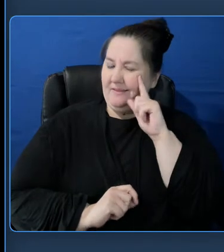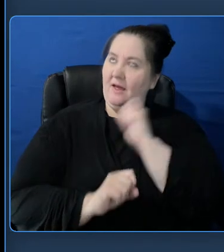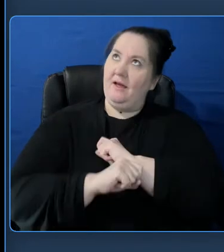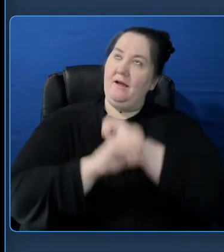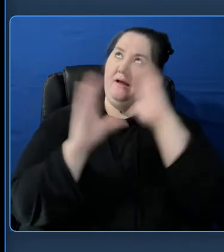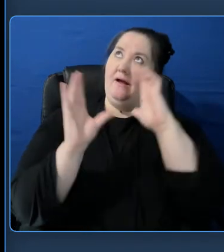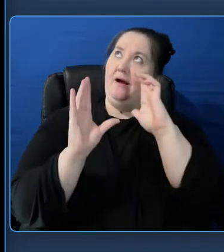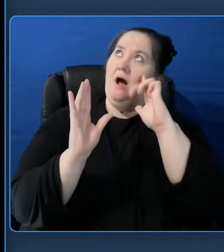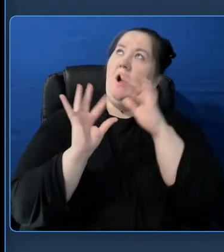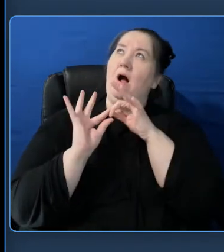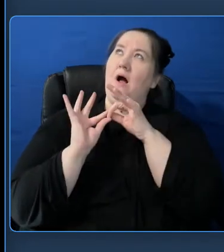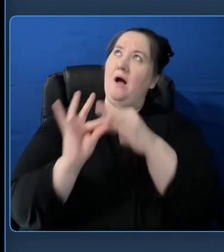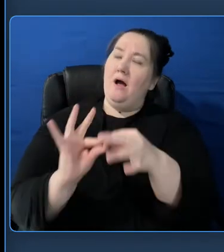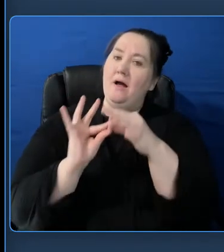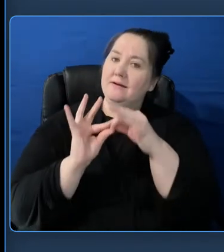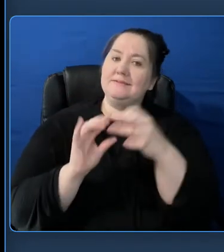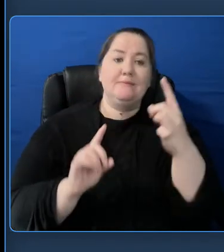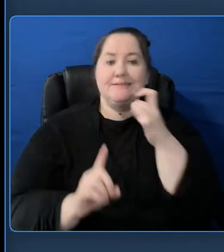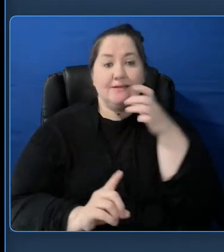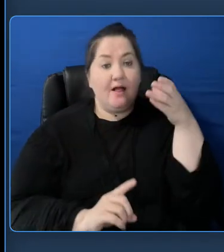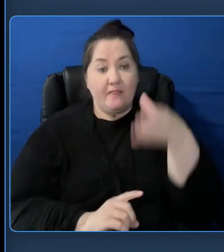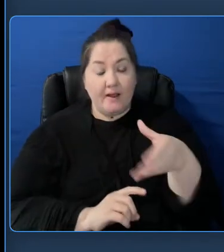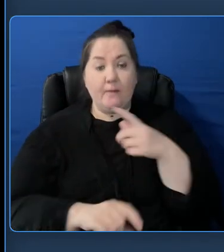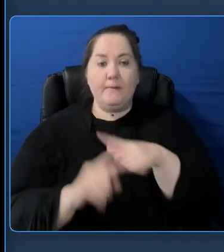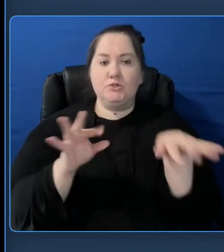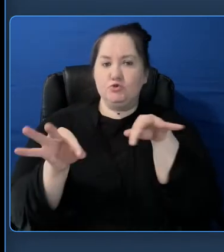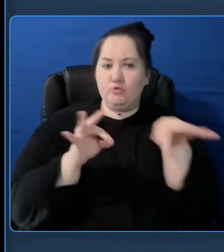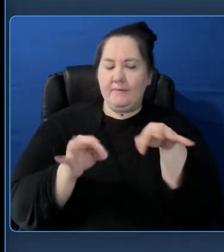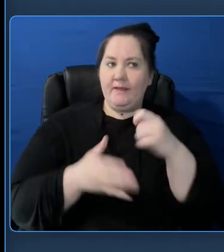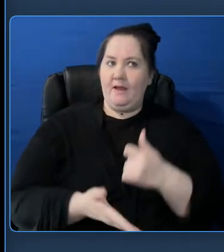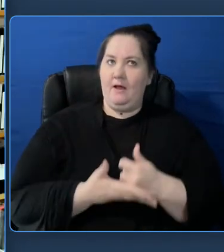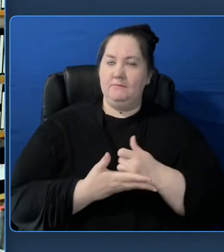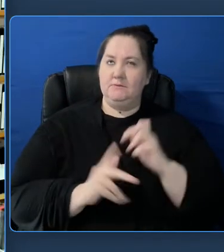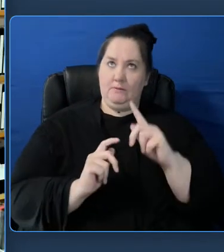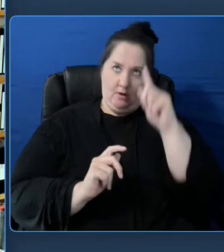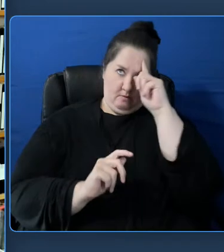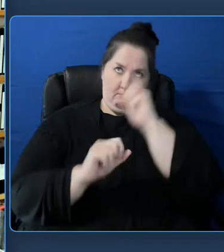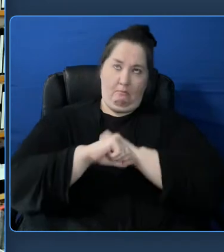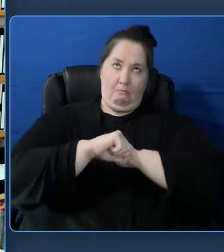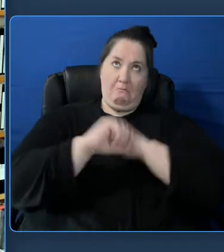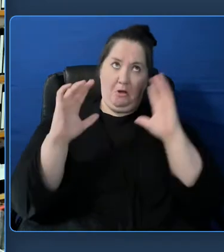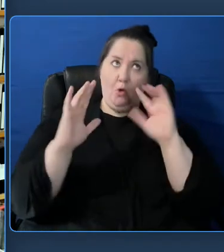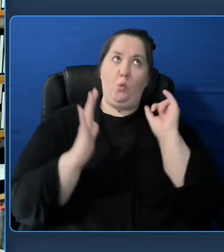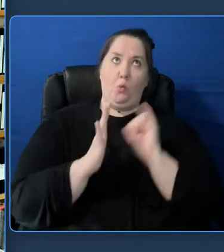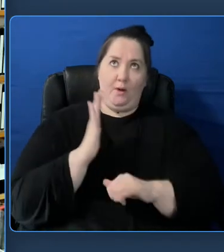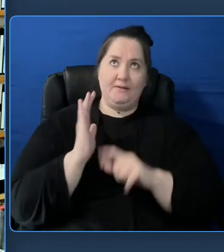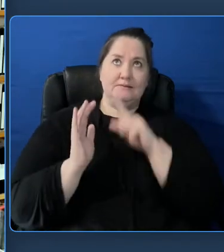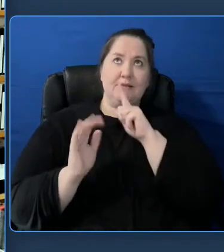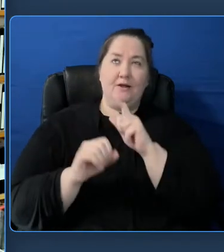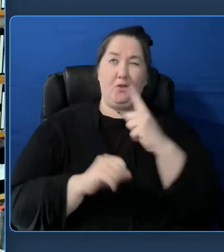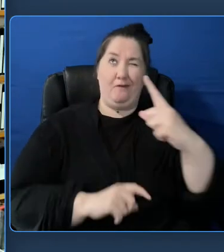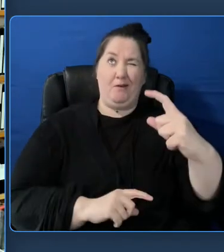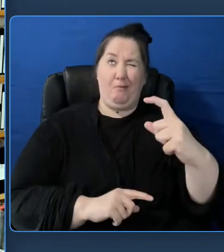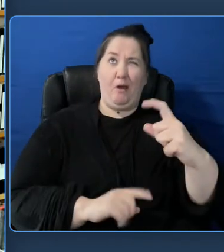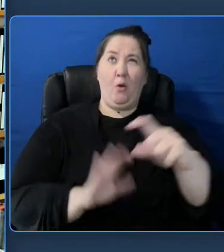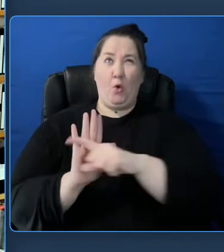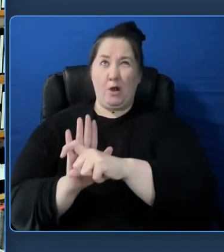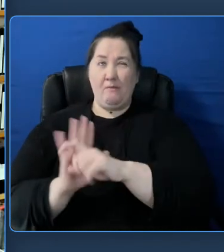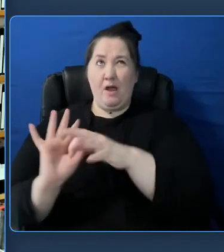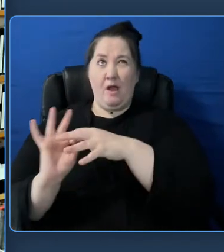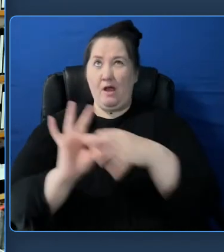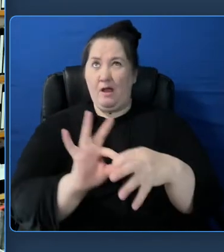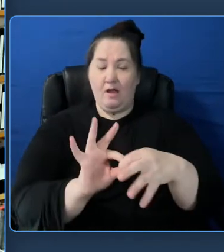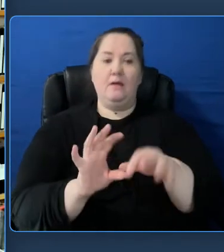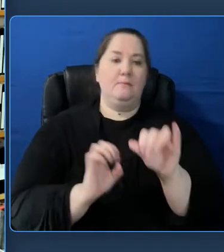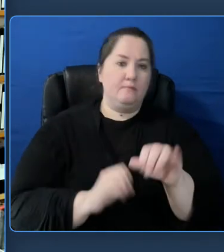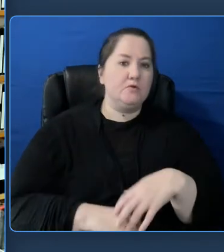image, sometimes describing something that's not there helps people see what is there. So that's a little bit